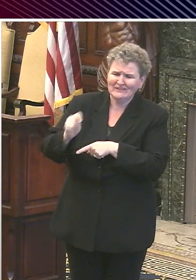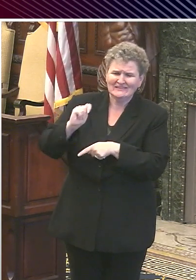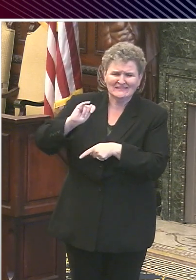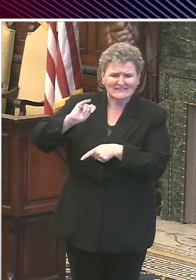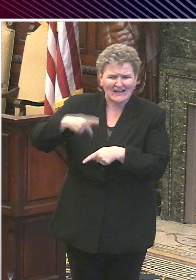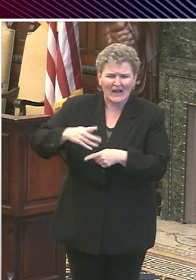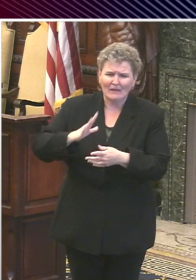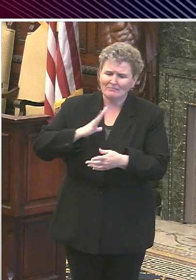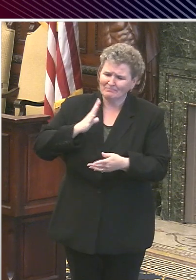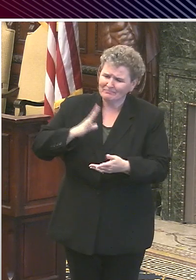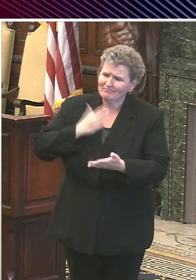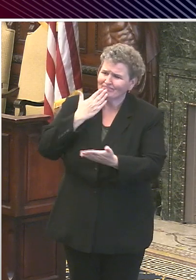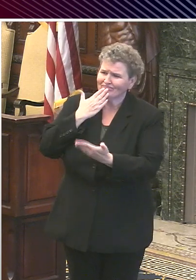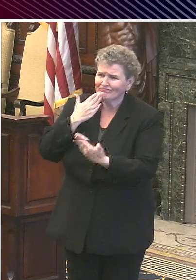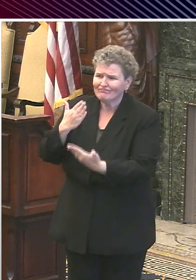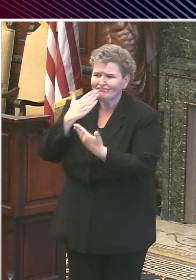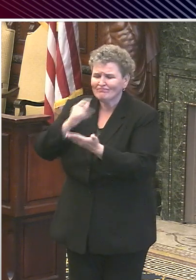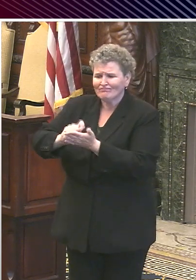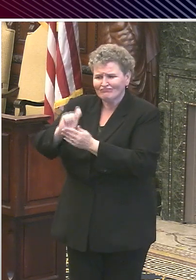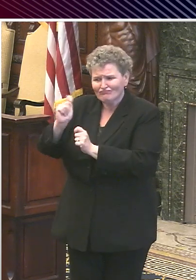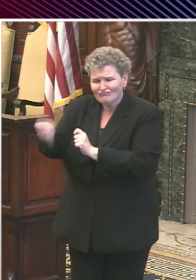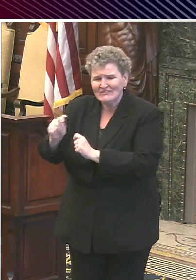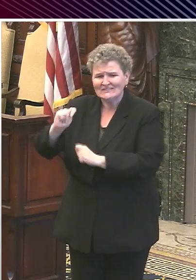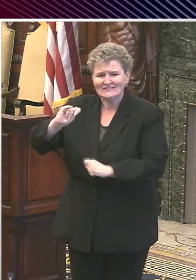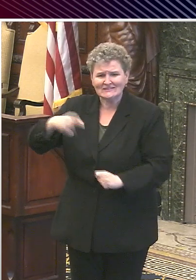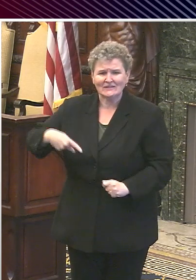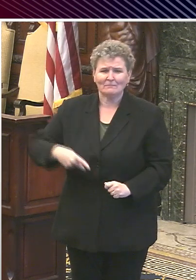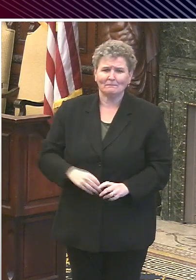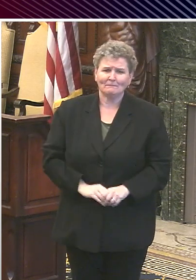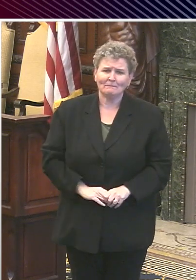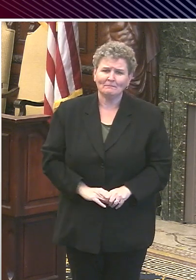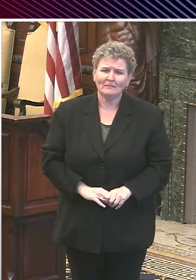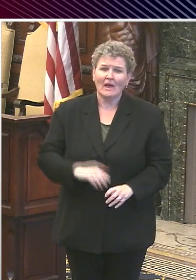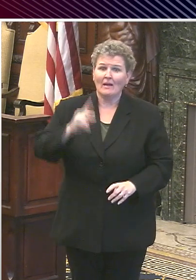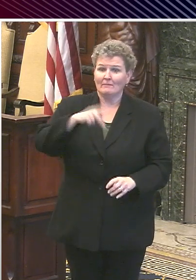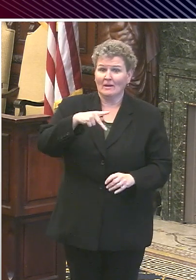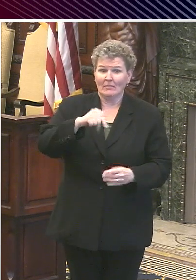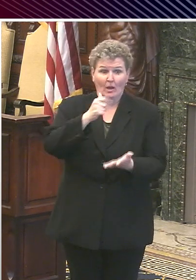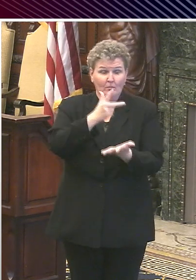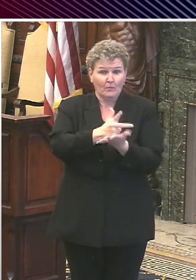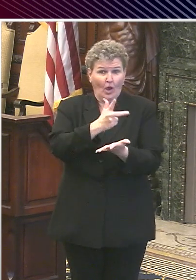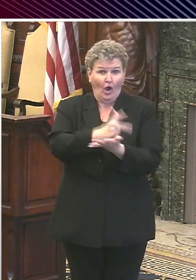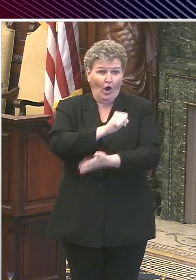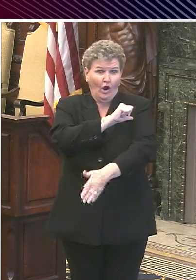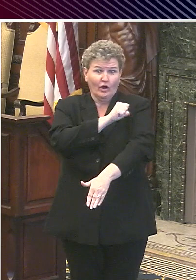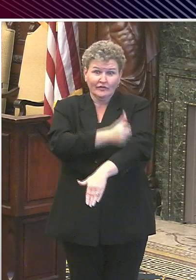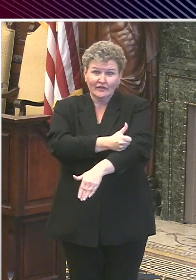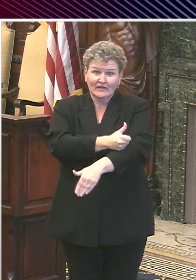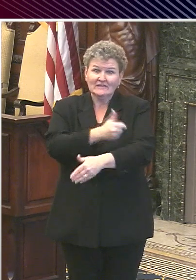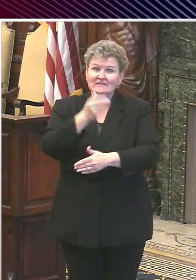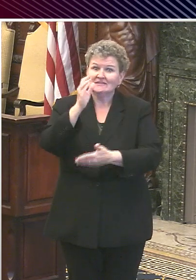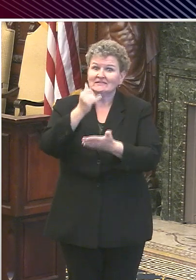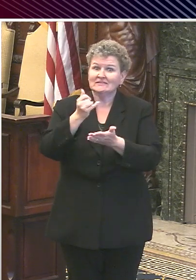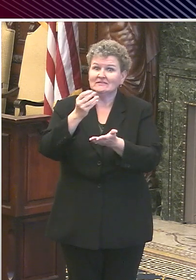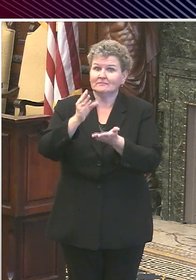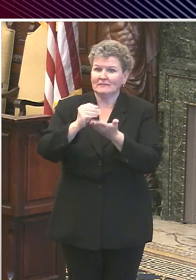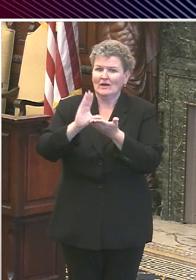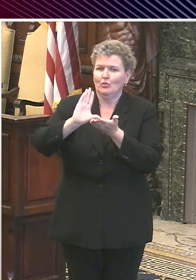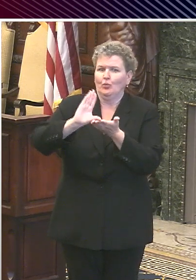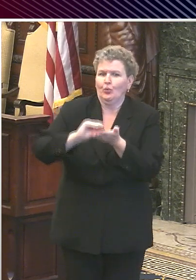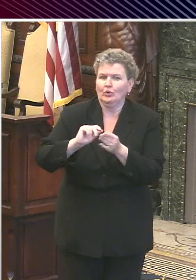In support of local restaurants, starting today, the Philadelphia Parking Authority will offer discounted pricing at 6 of its Center City